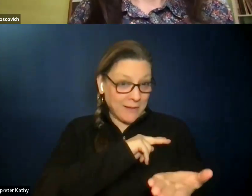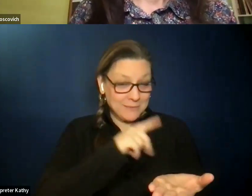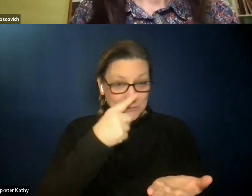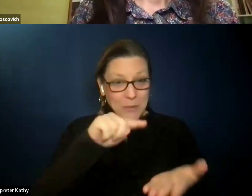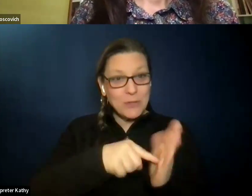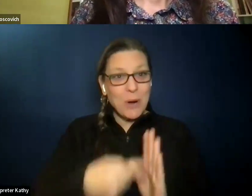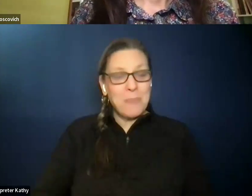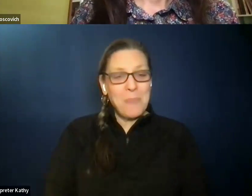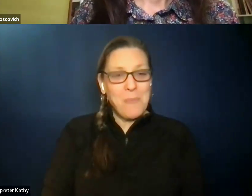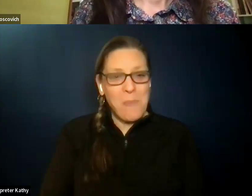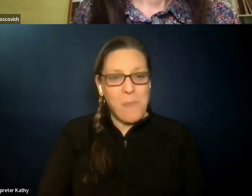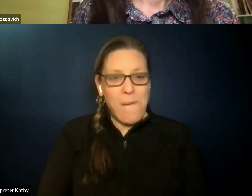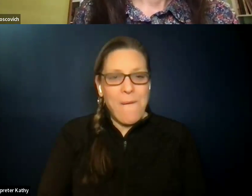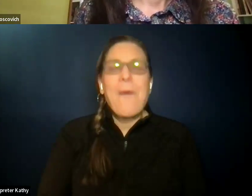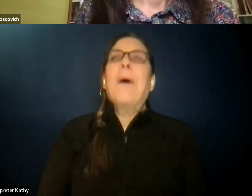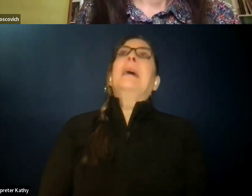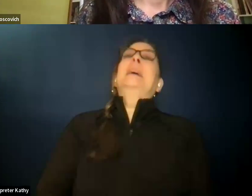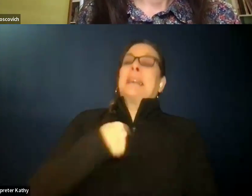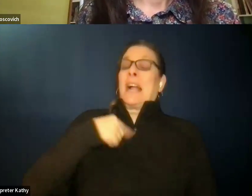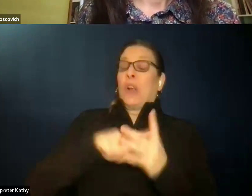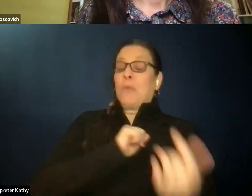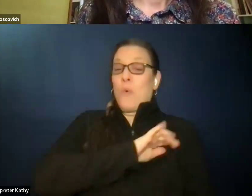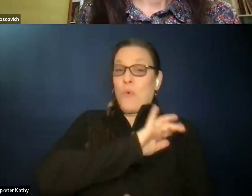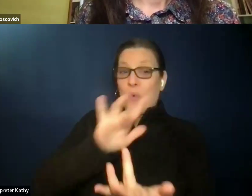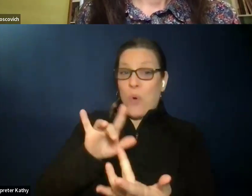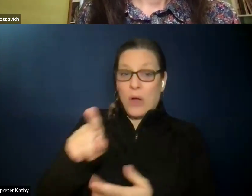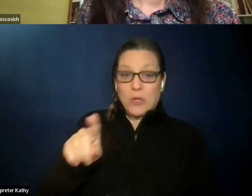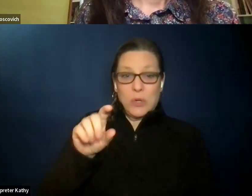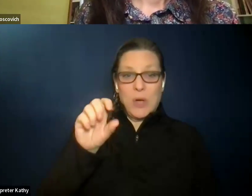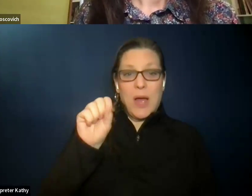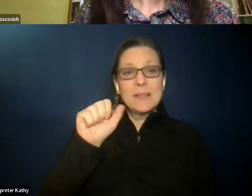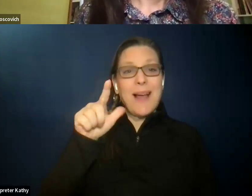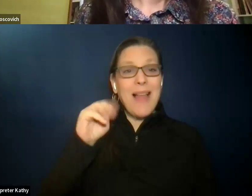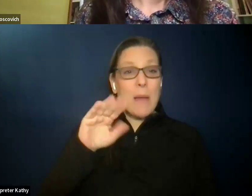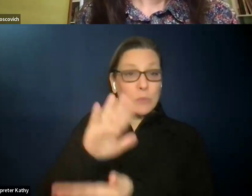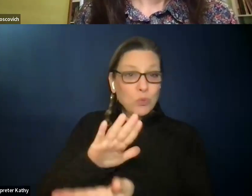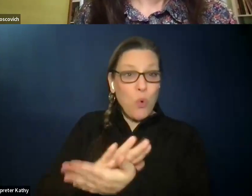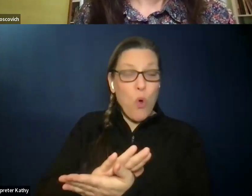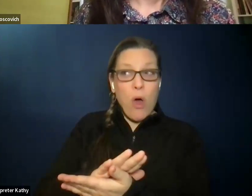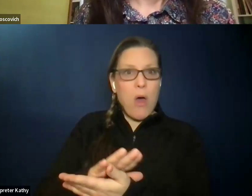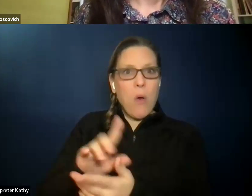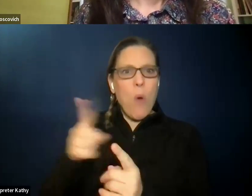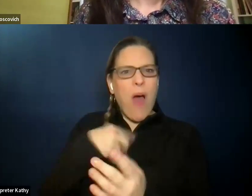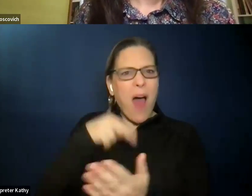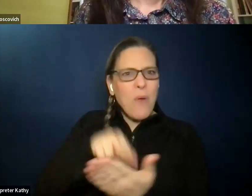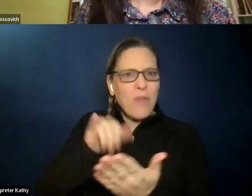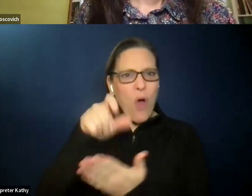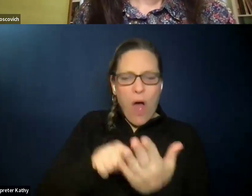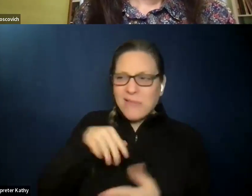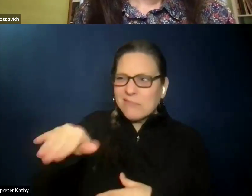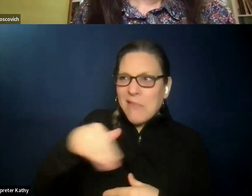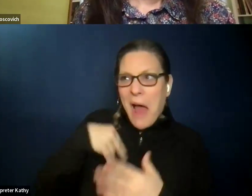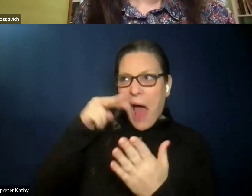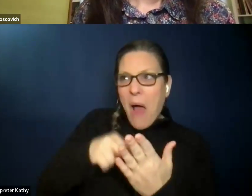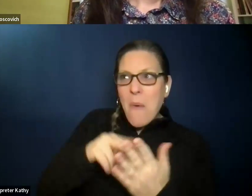start. Well, I started with reaching out to the Salam School itself and saying, hey, I read this amazing